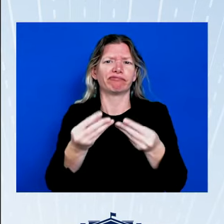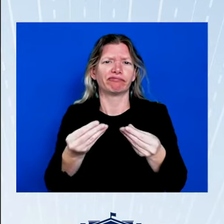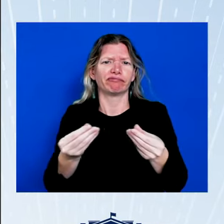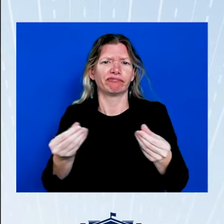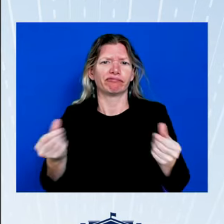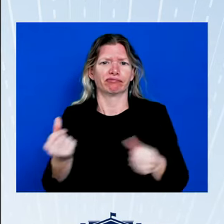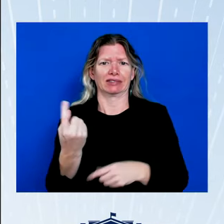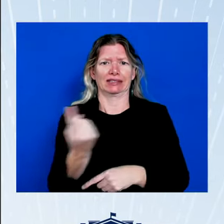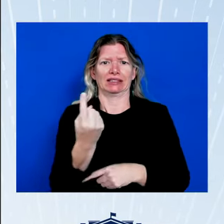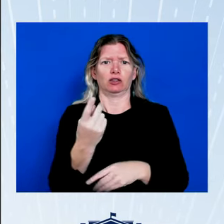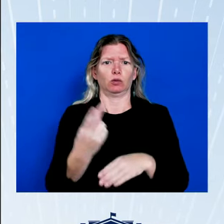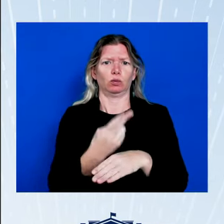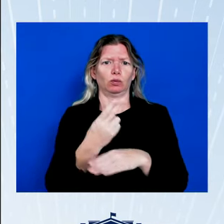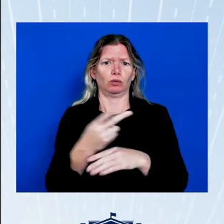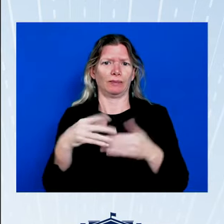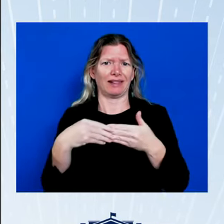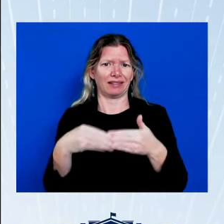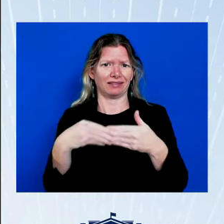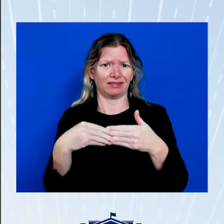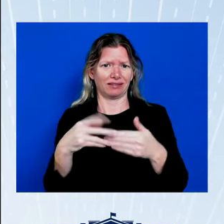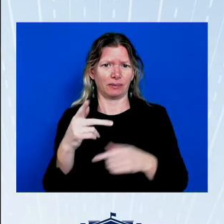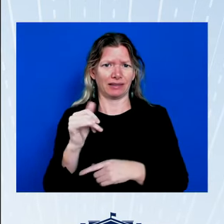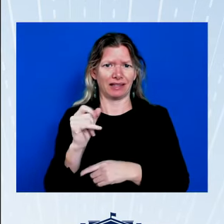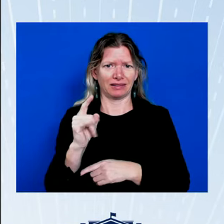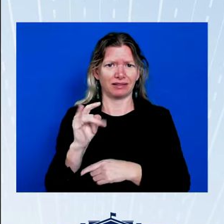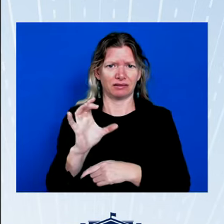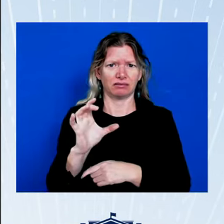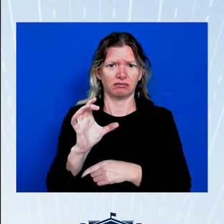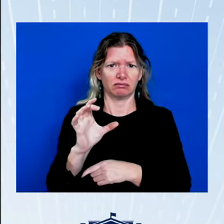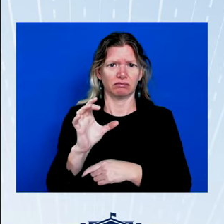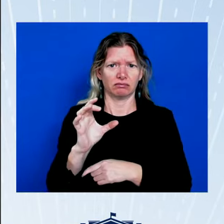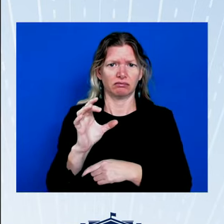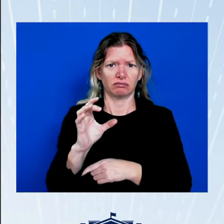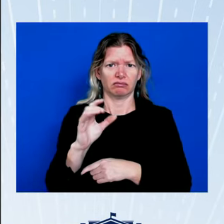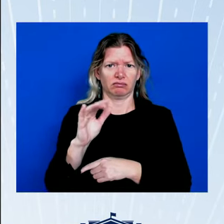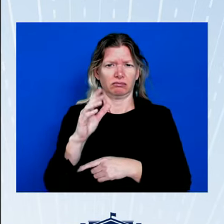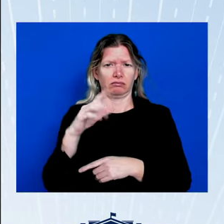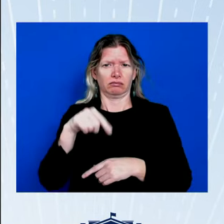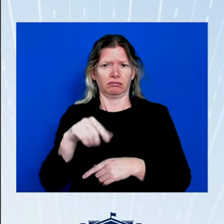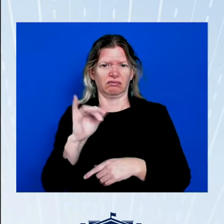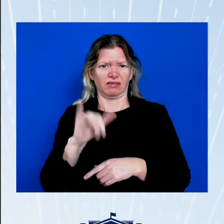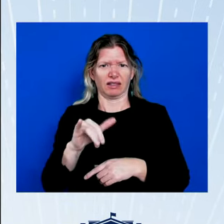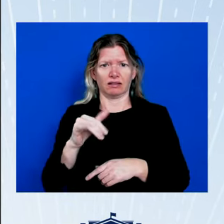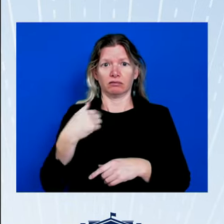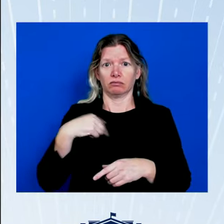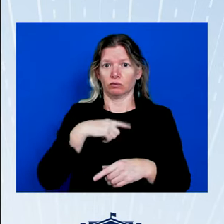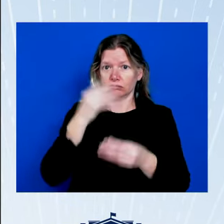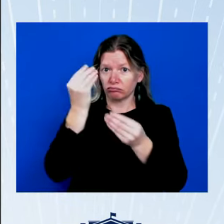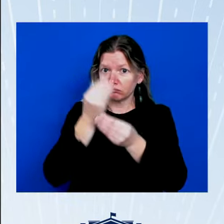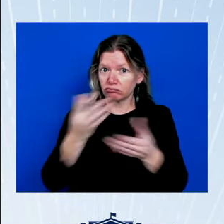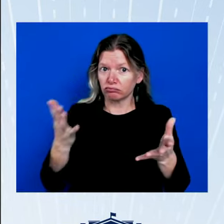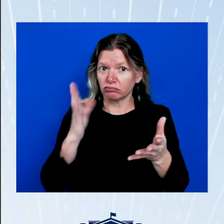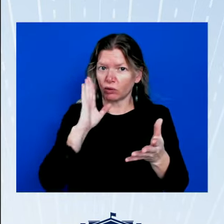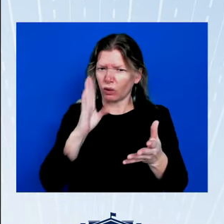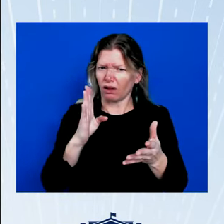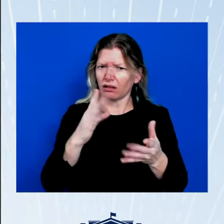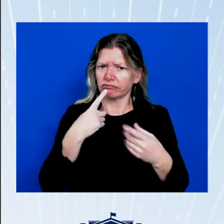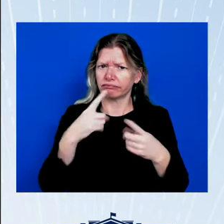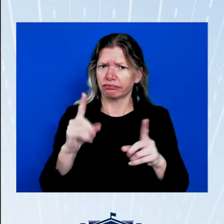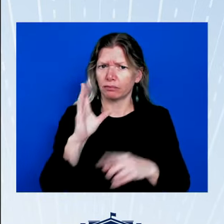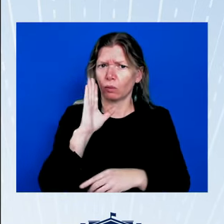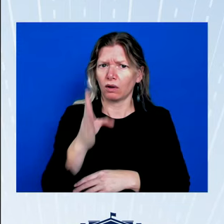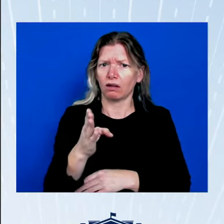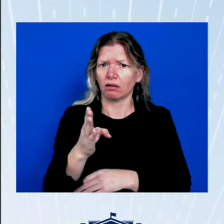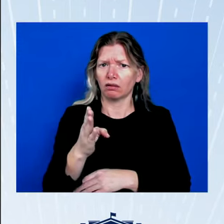2032. Today, we are telling you how we're going to get it done. New plans from each of our bureaus outline